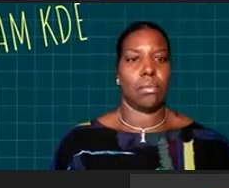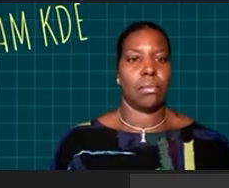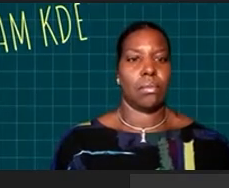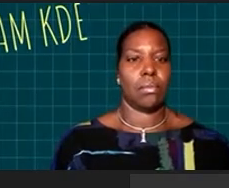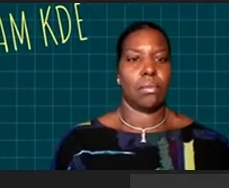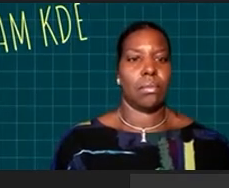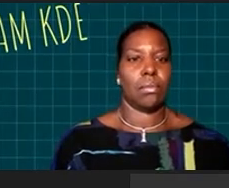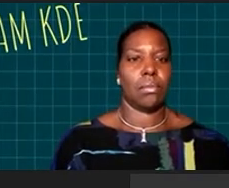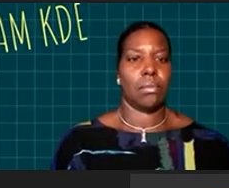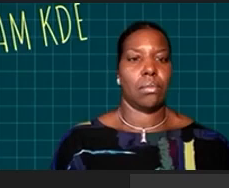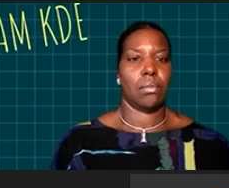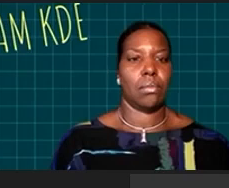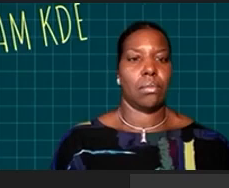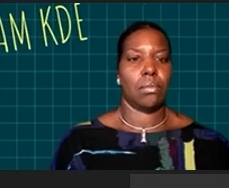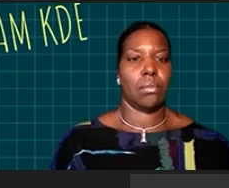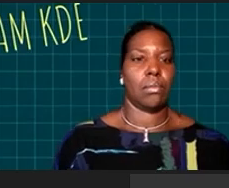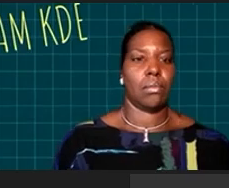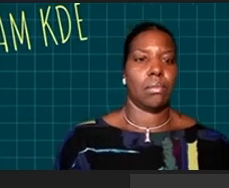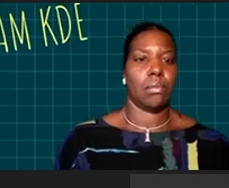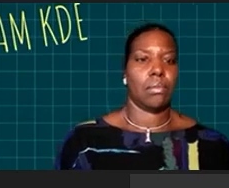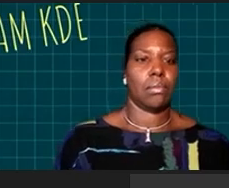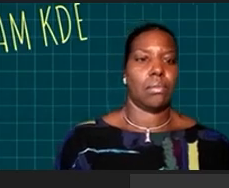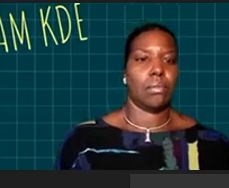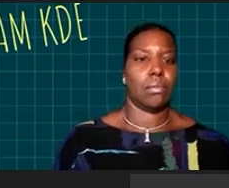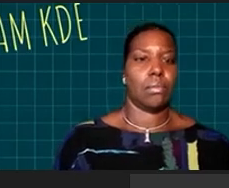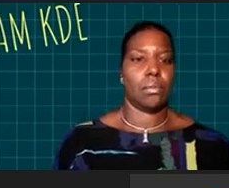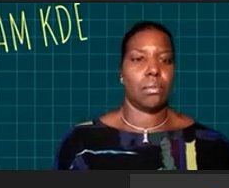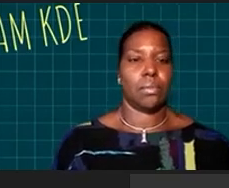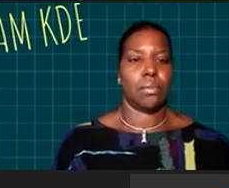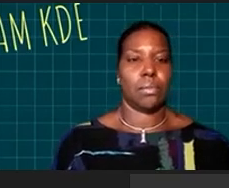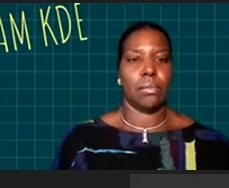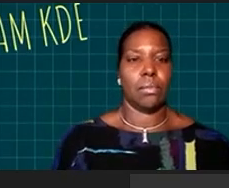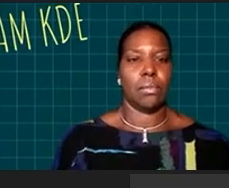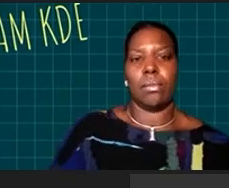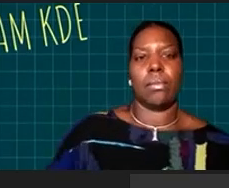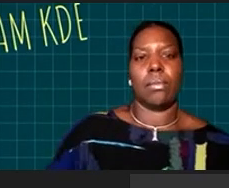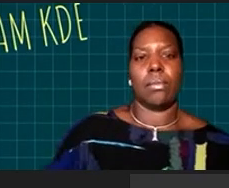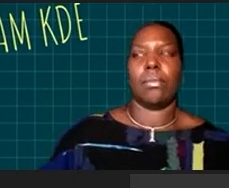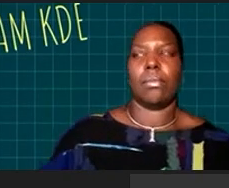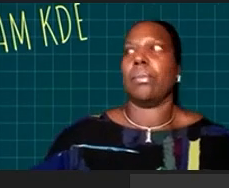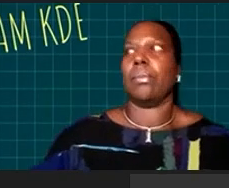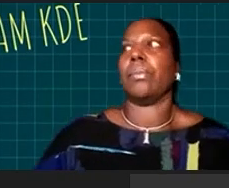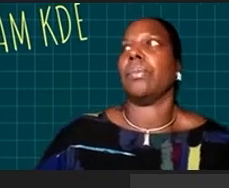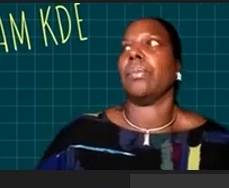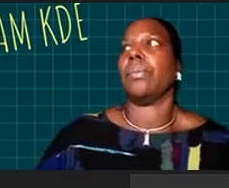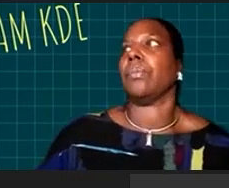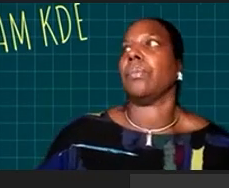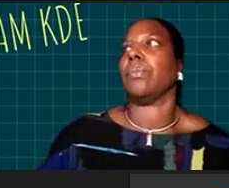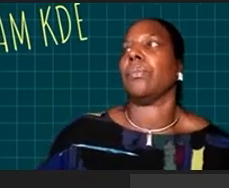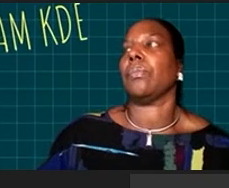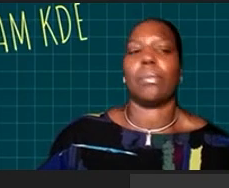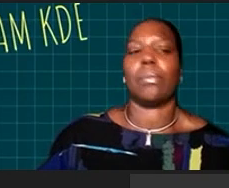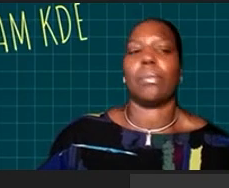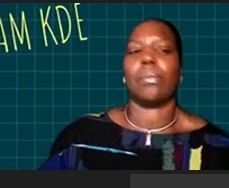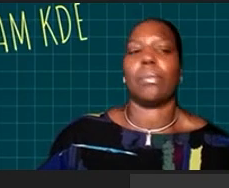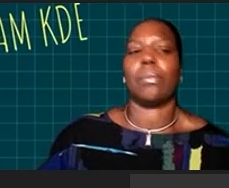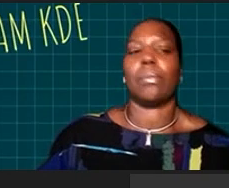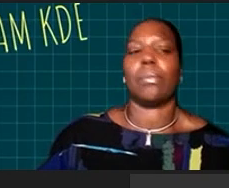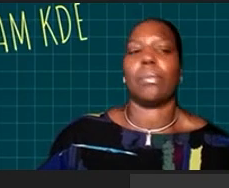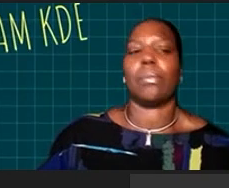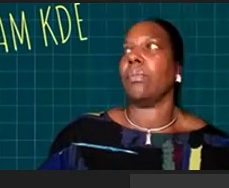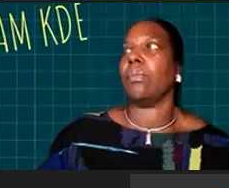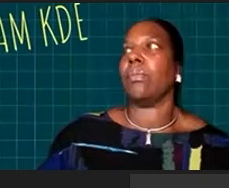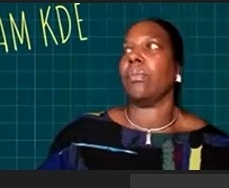don't oversee, traffic and make sure that things are up and running as they should be at all times. That is something that